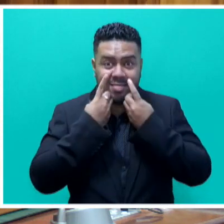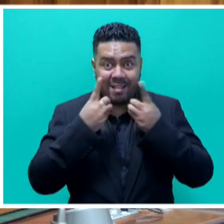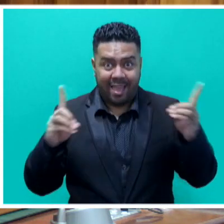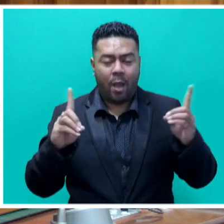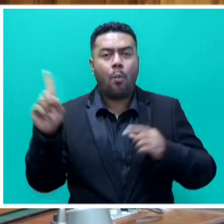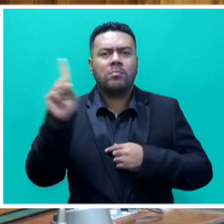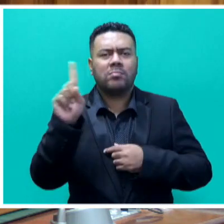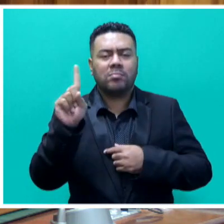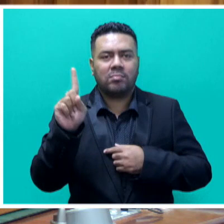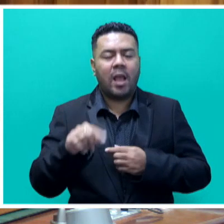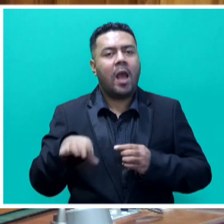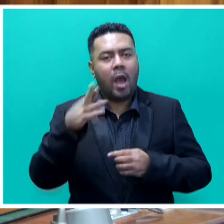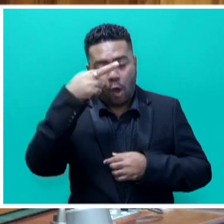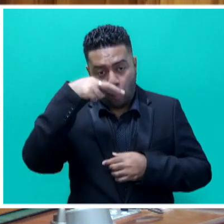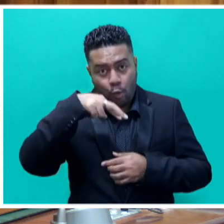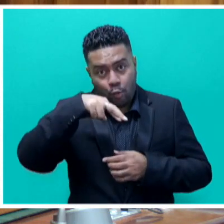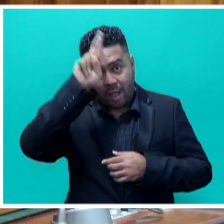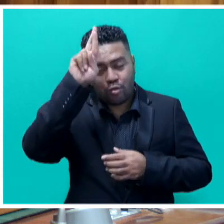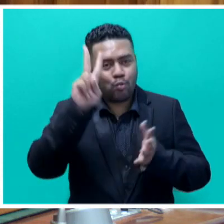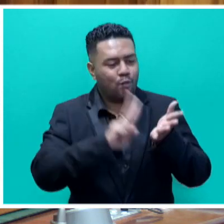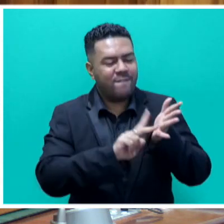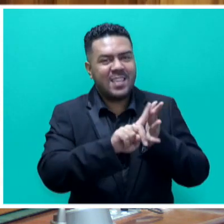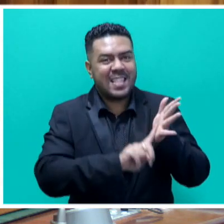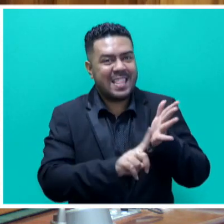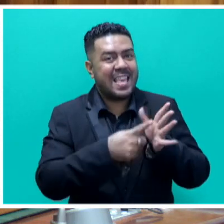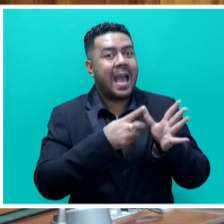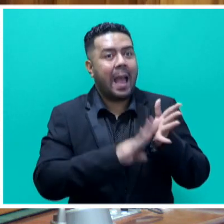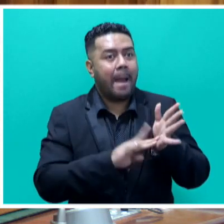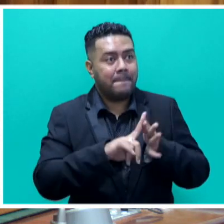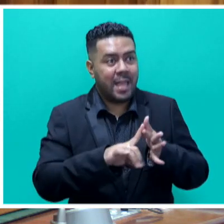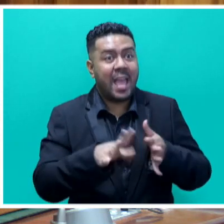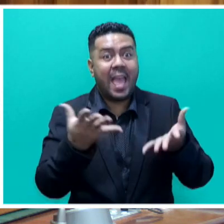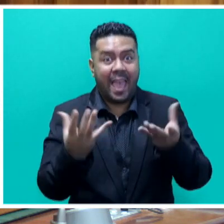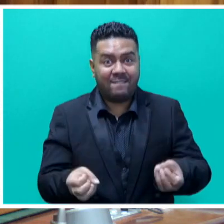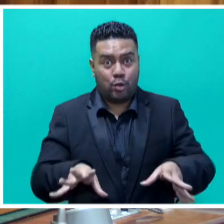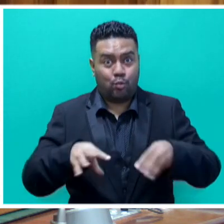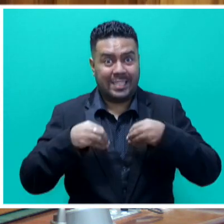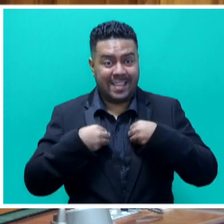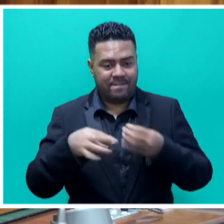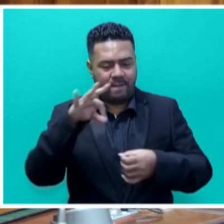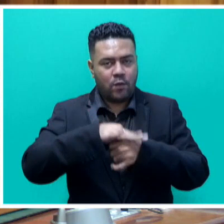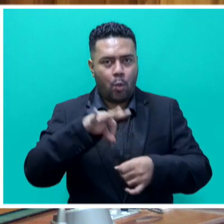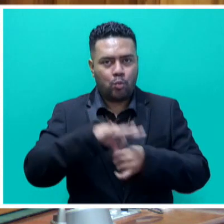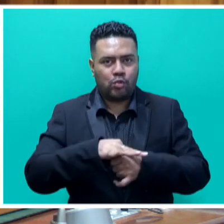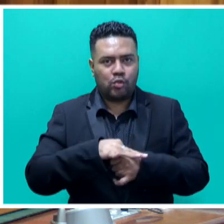Ratu Williame Katanivere having received the votes of more